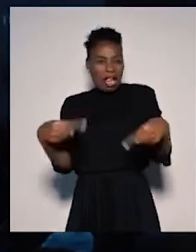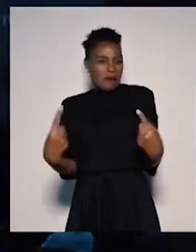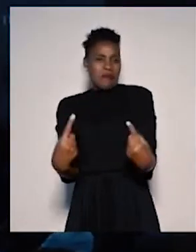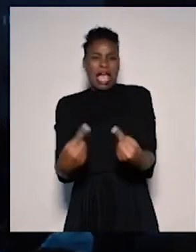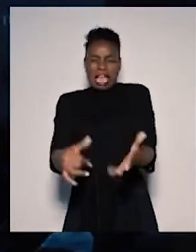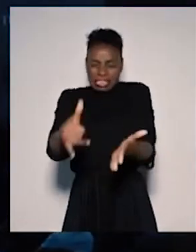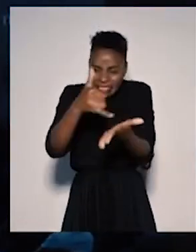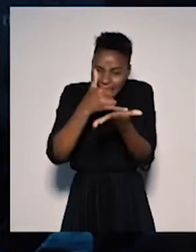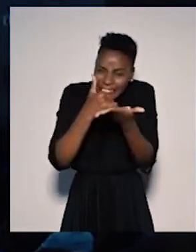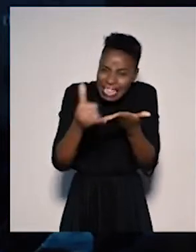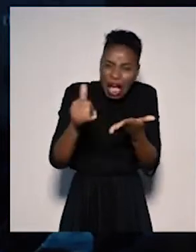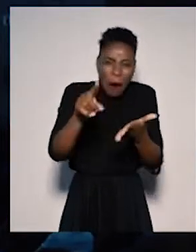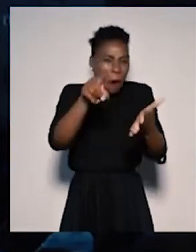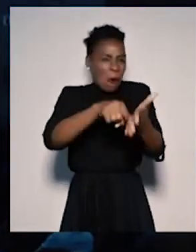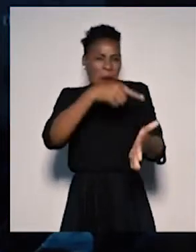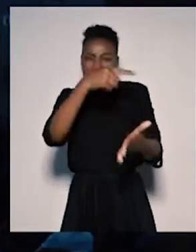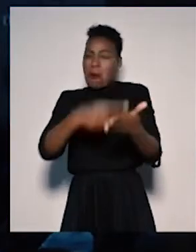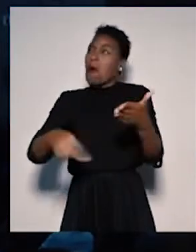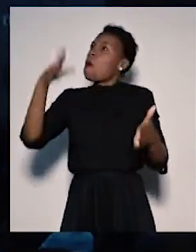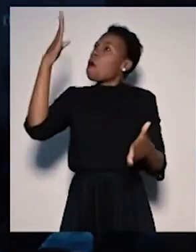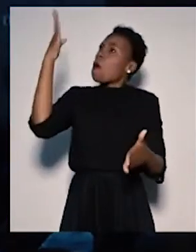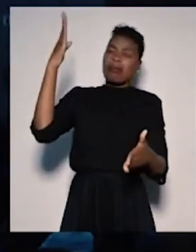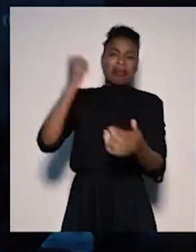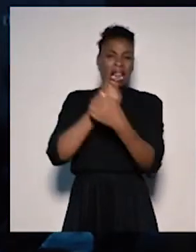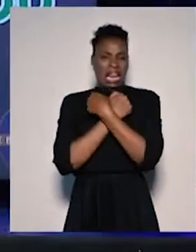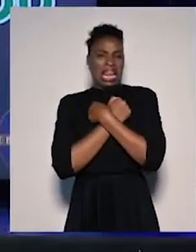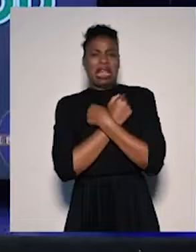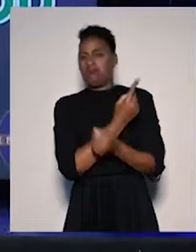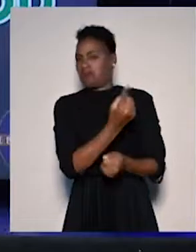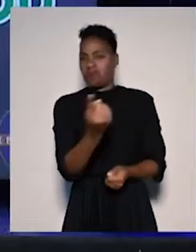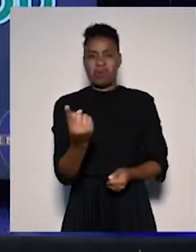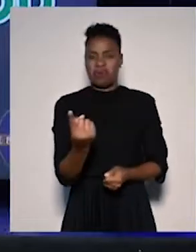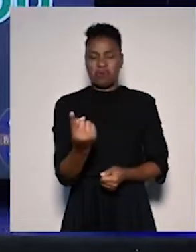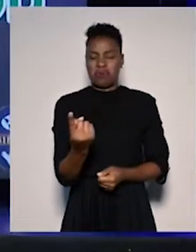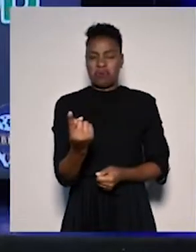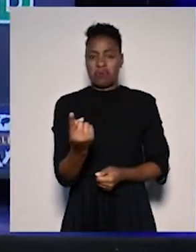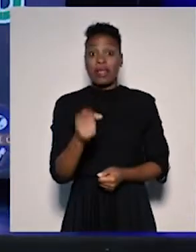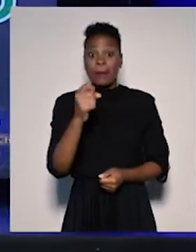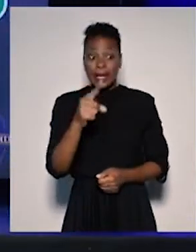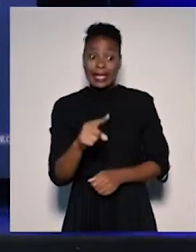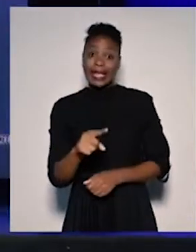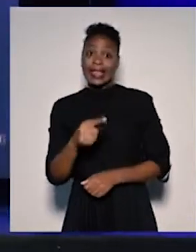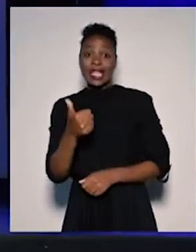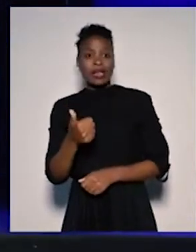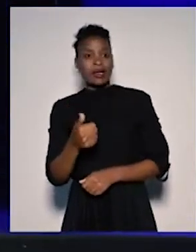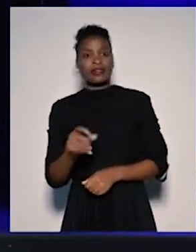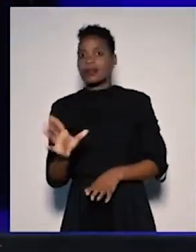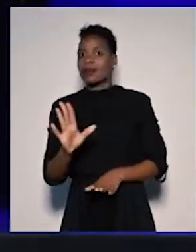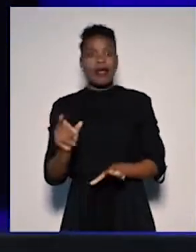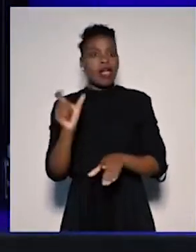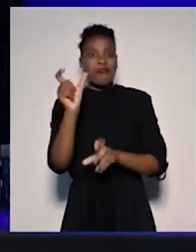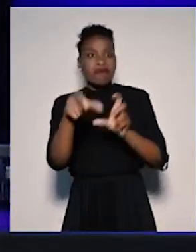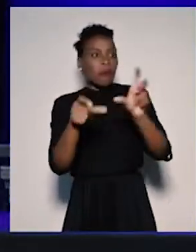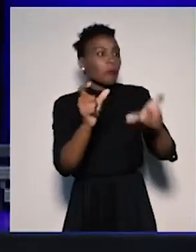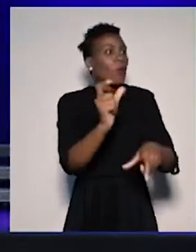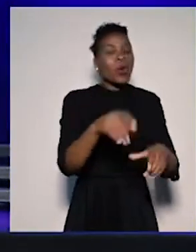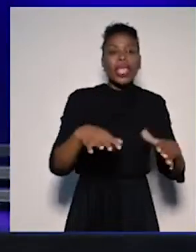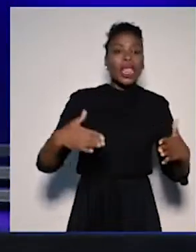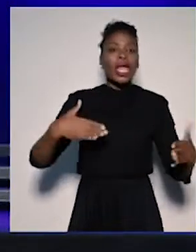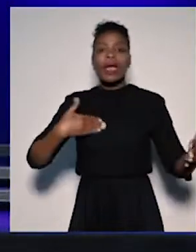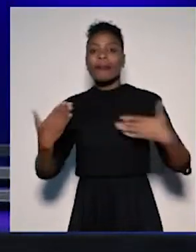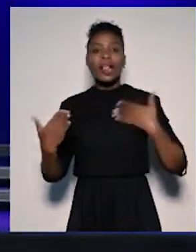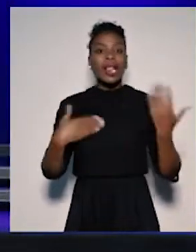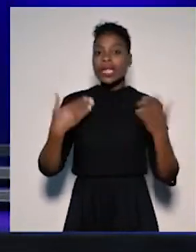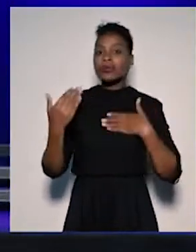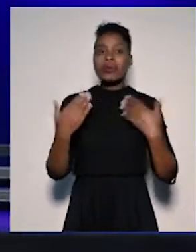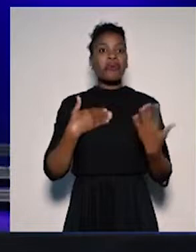sinful, too wrong for God not to love you. But on the other hand, it's not everybody who is pleasing God.